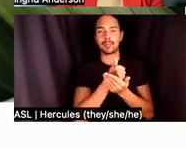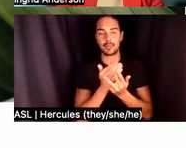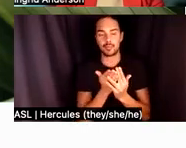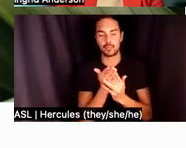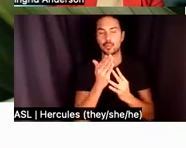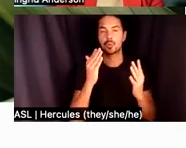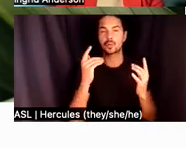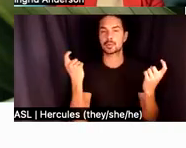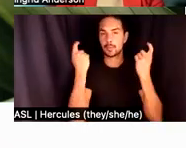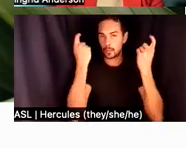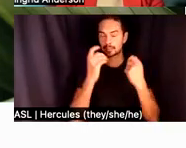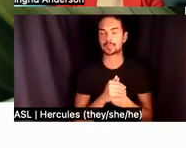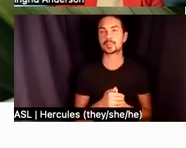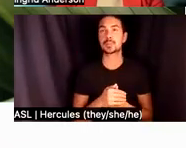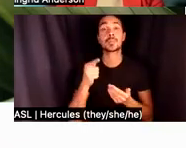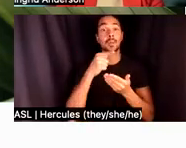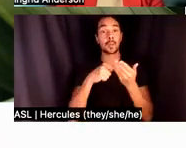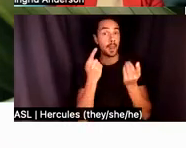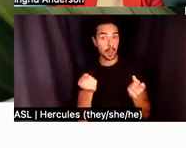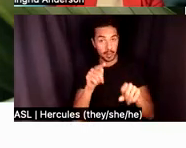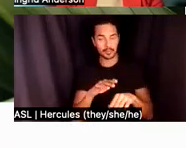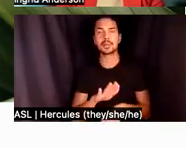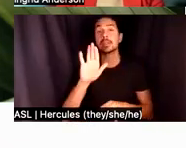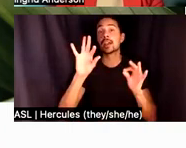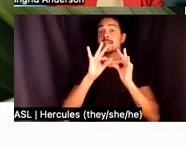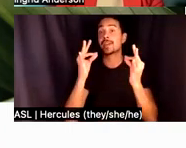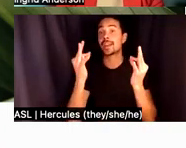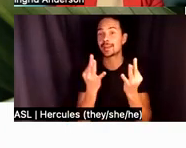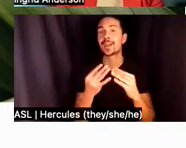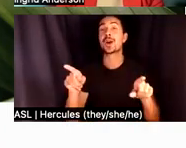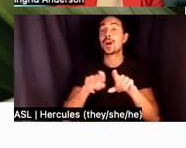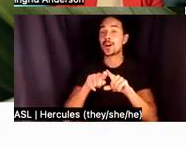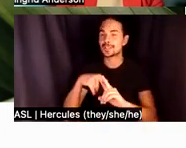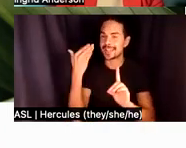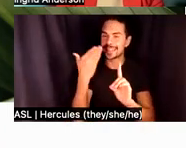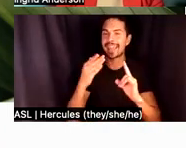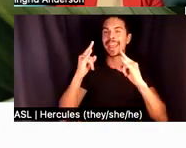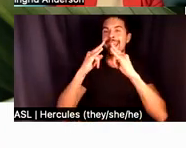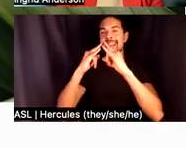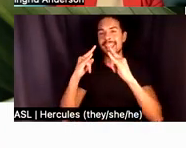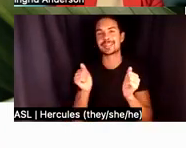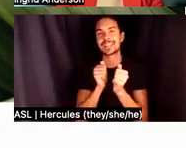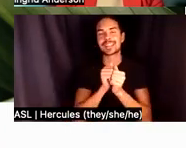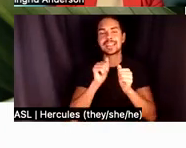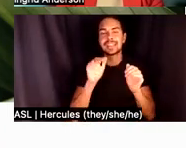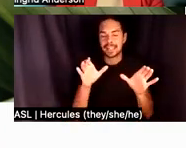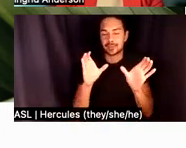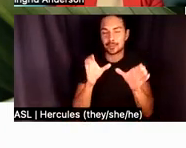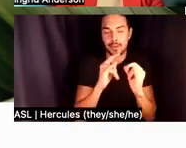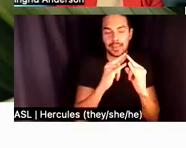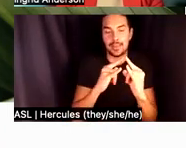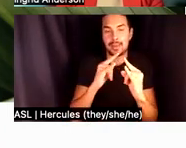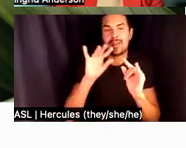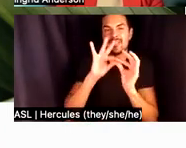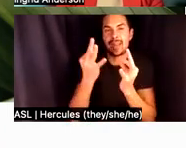ceremony. But what happened is like their families ended up camping out kind of like with them, kind of outside of their circle, but still with